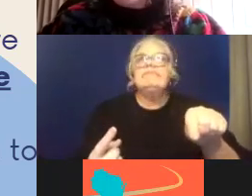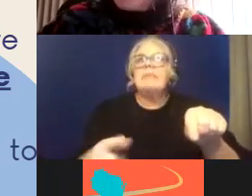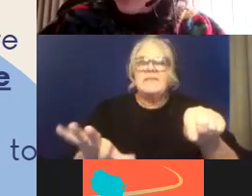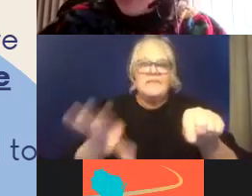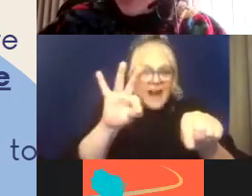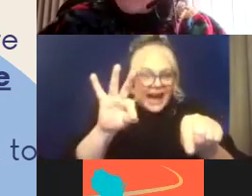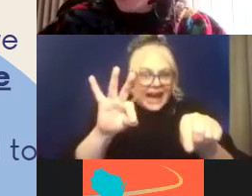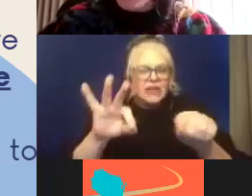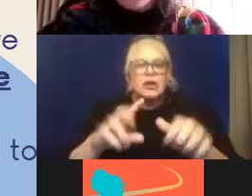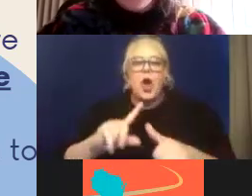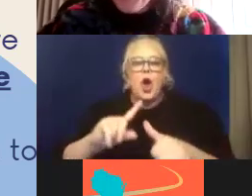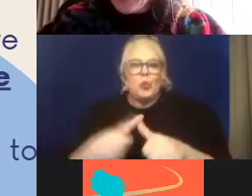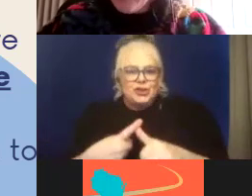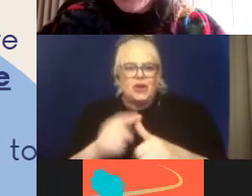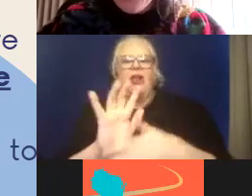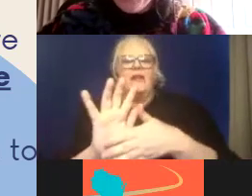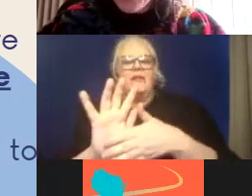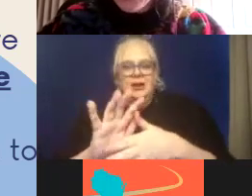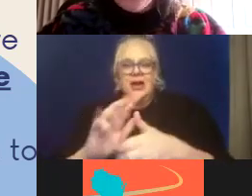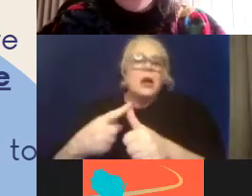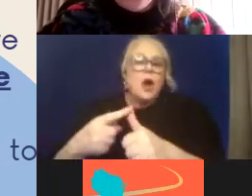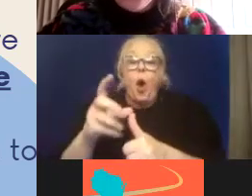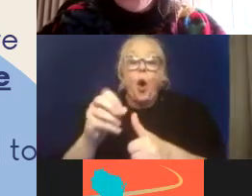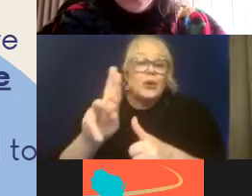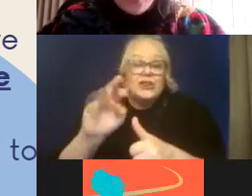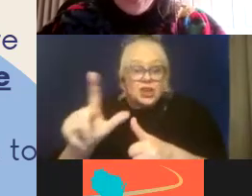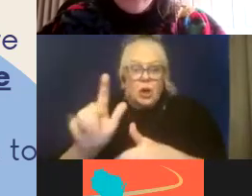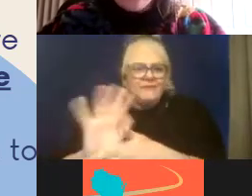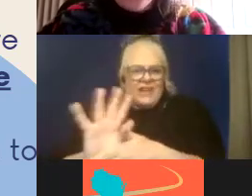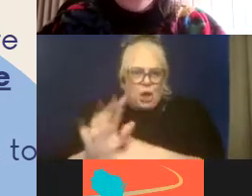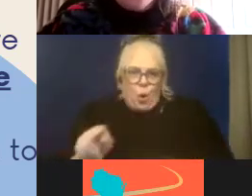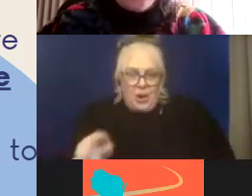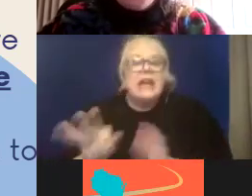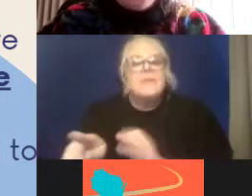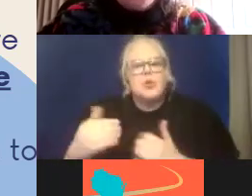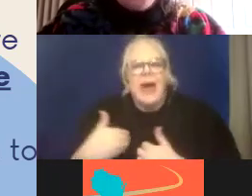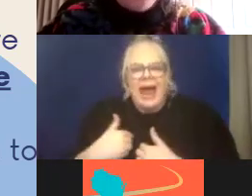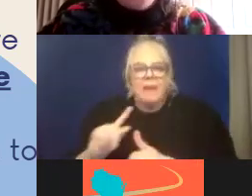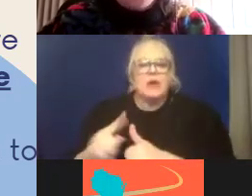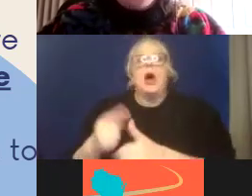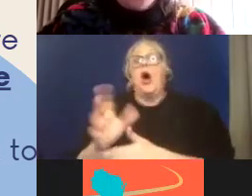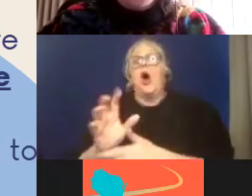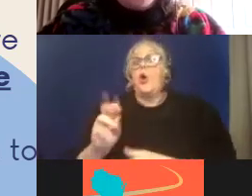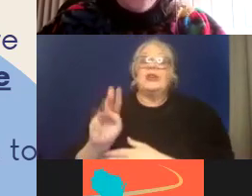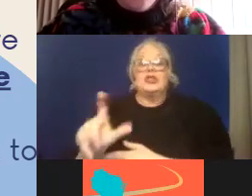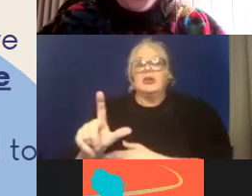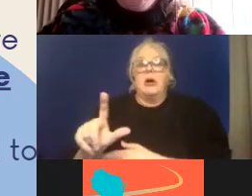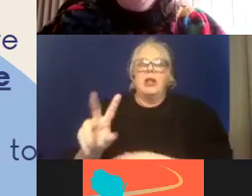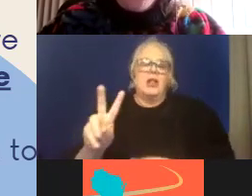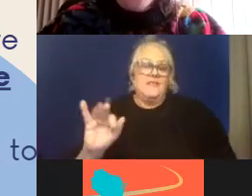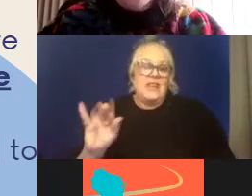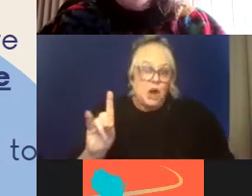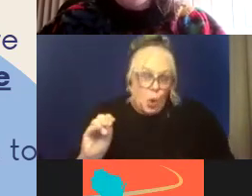From my understanding, this isn't something that the developers of these tools can work on. It's just a limitation of hashing and matching